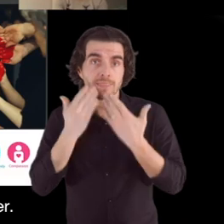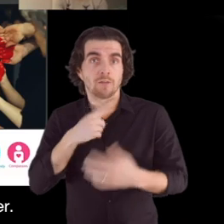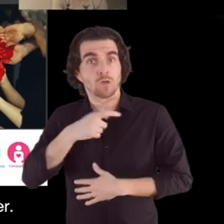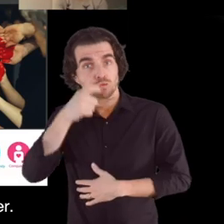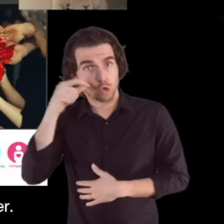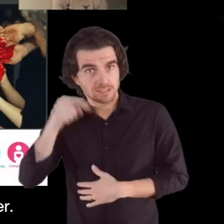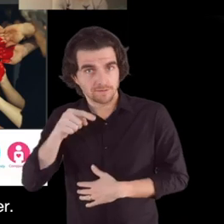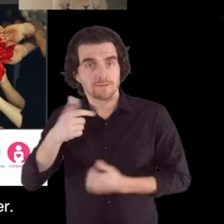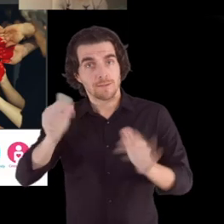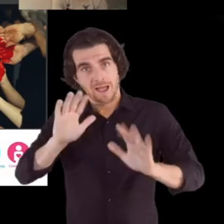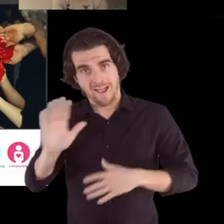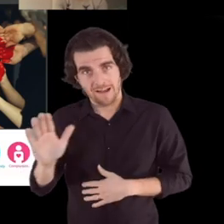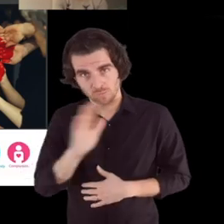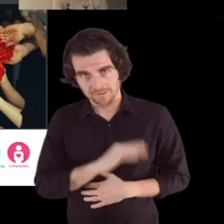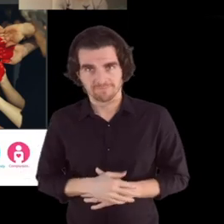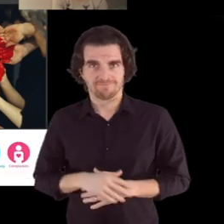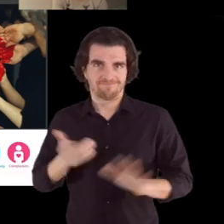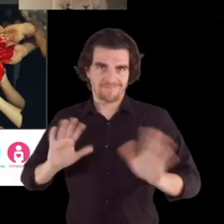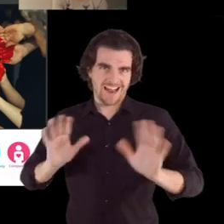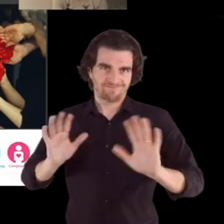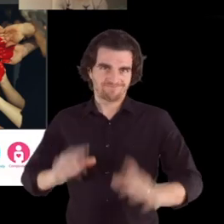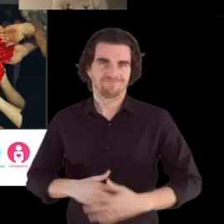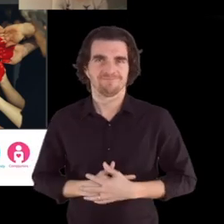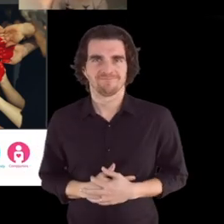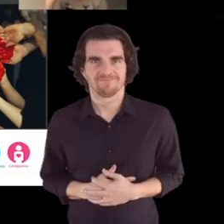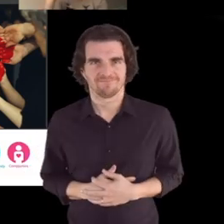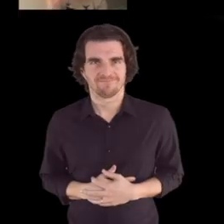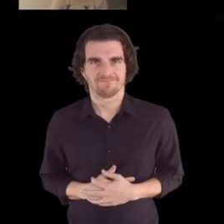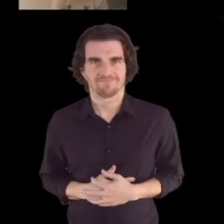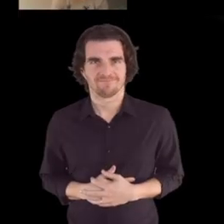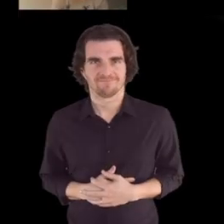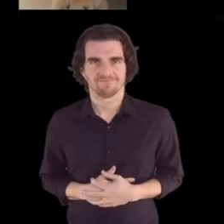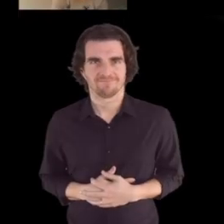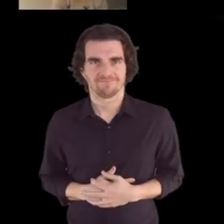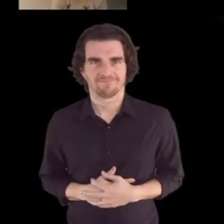after each other. Thank you for watching. Bye everyone. Bye. Bye.